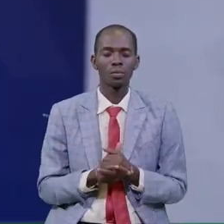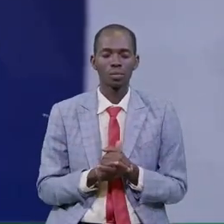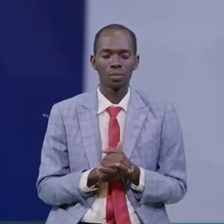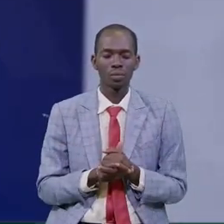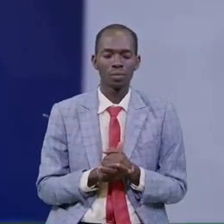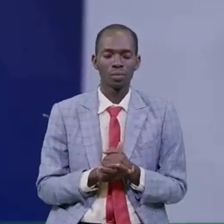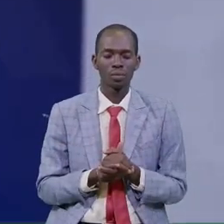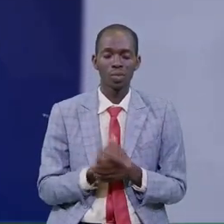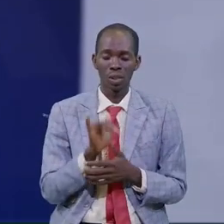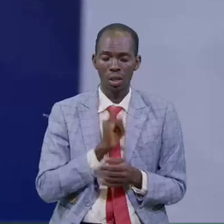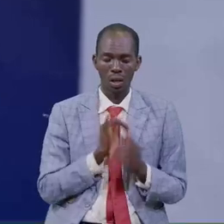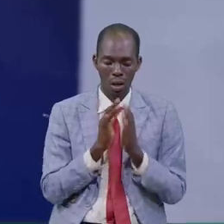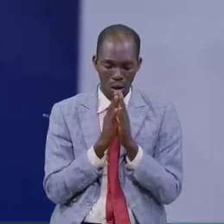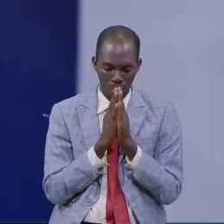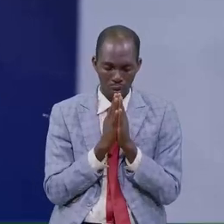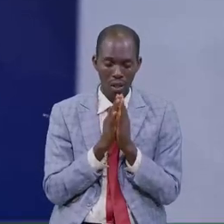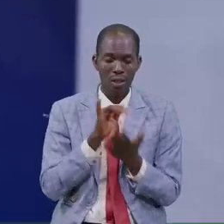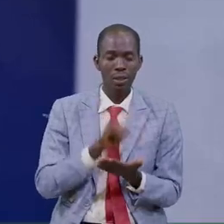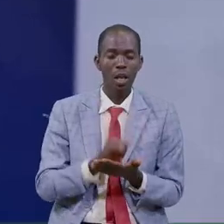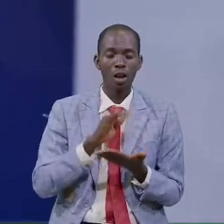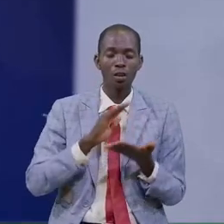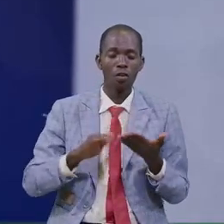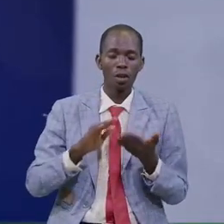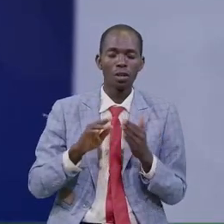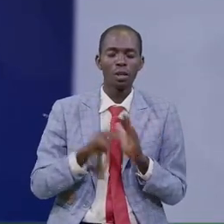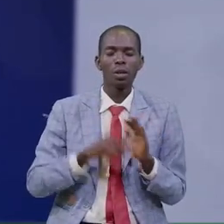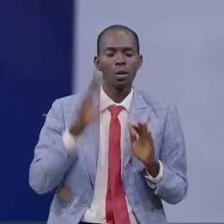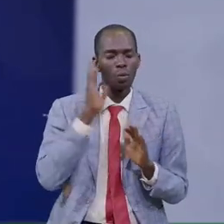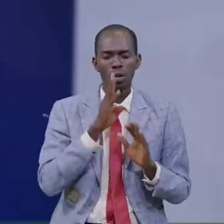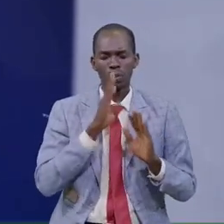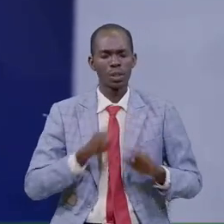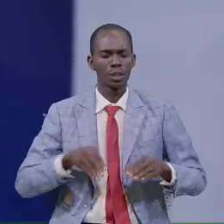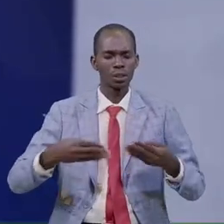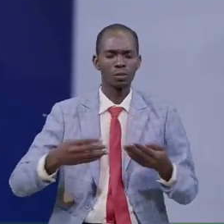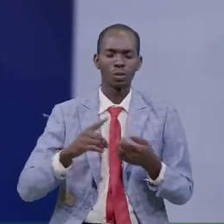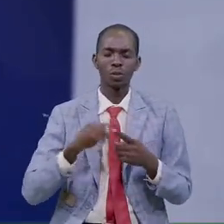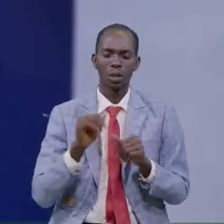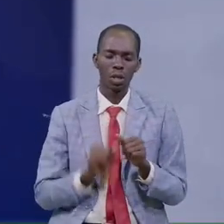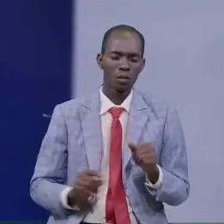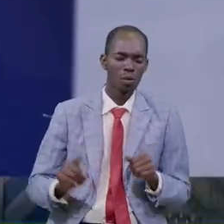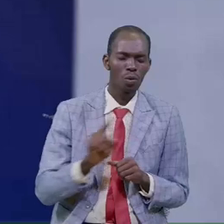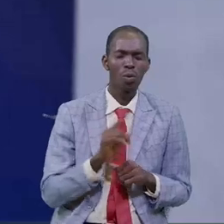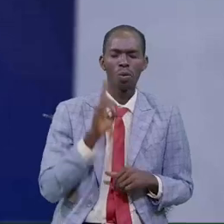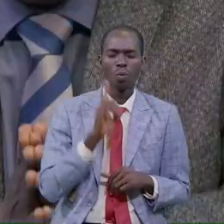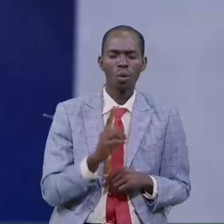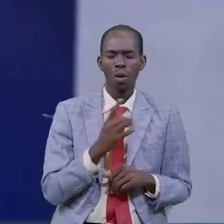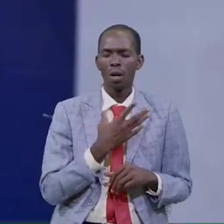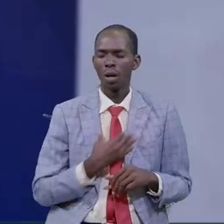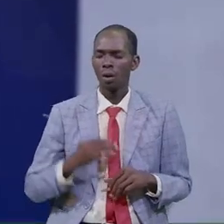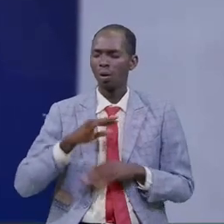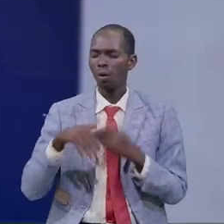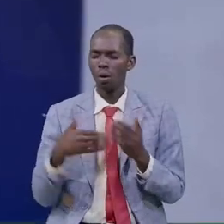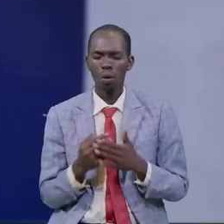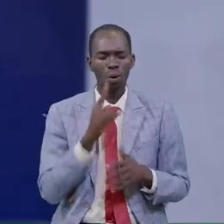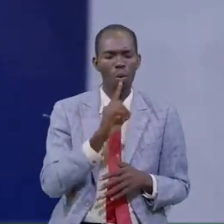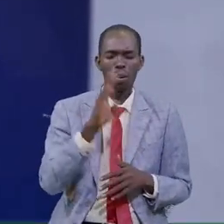pray that forgiveness will be given je to prie. Everyone, one and all, que le one by one, in Jesus'